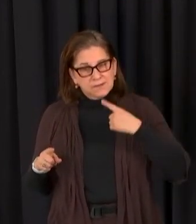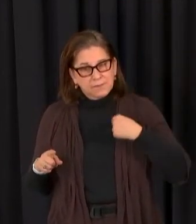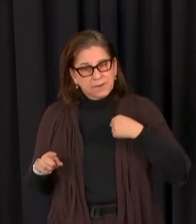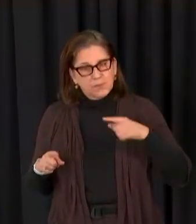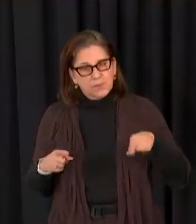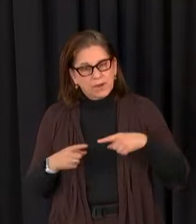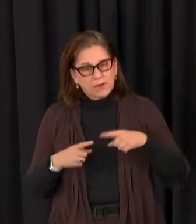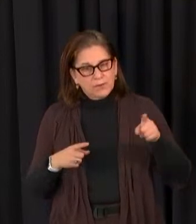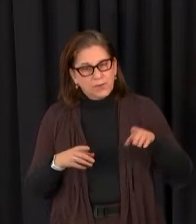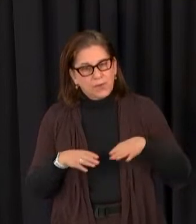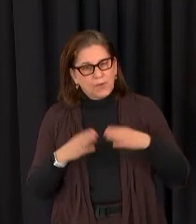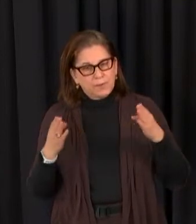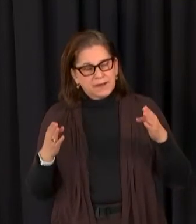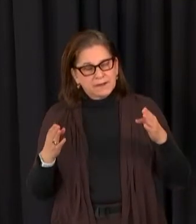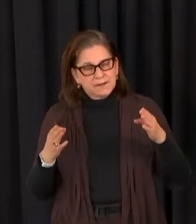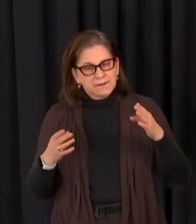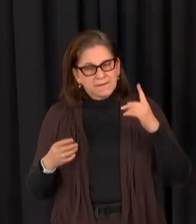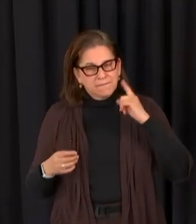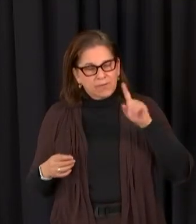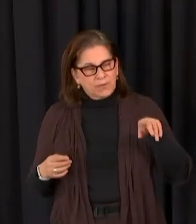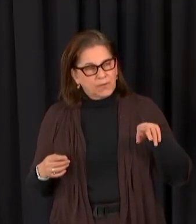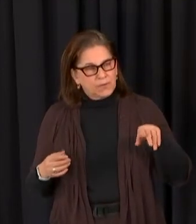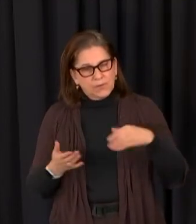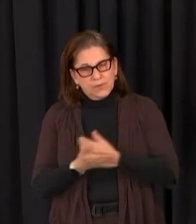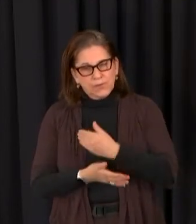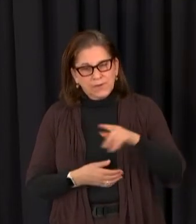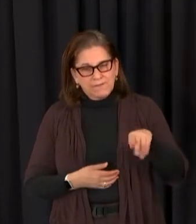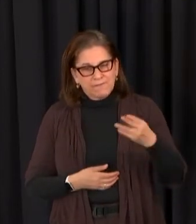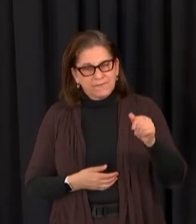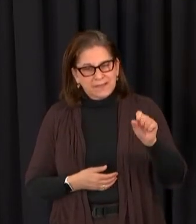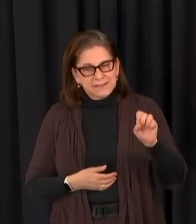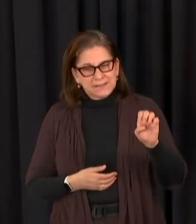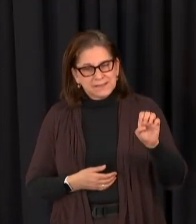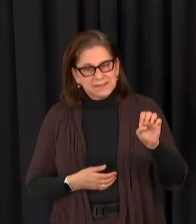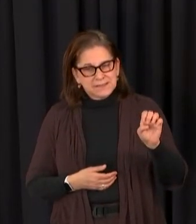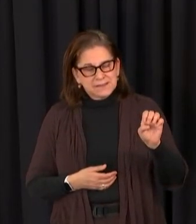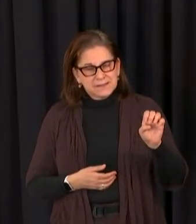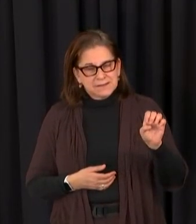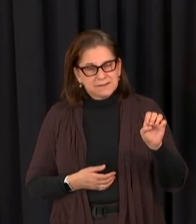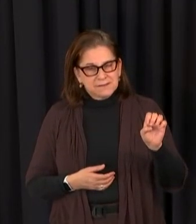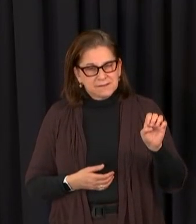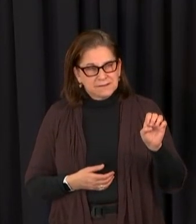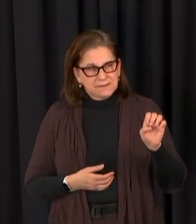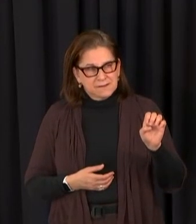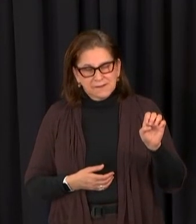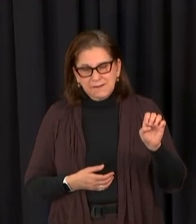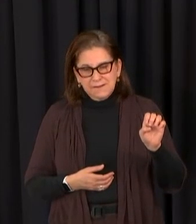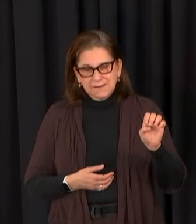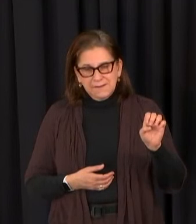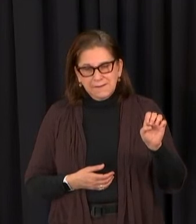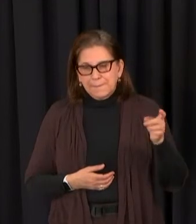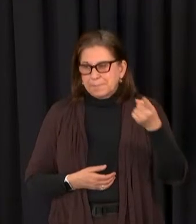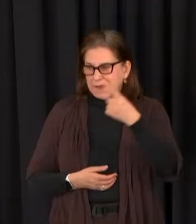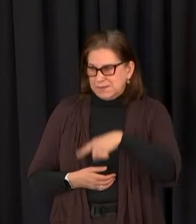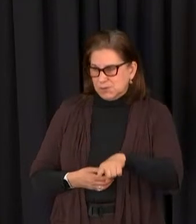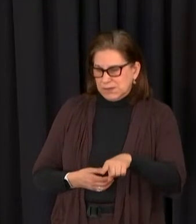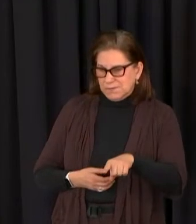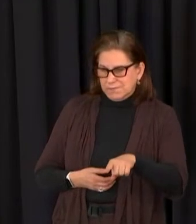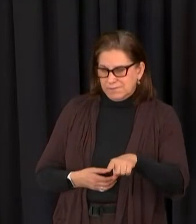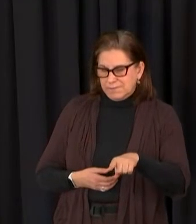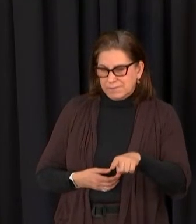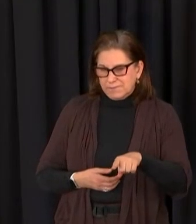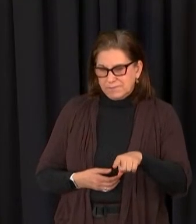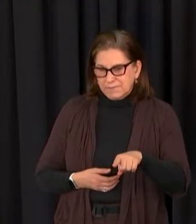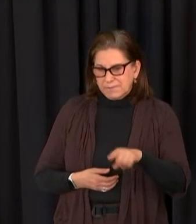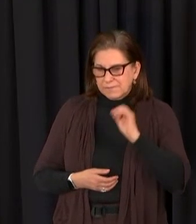that we'll look at the portal to see how many people are registered who are 65 and older, for example, and then